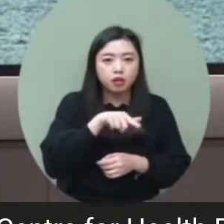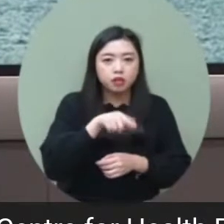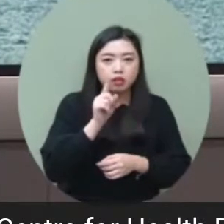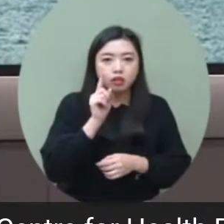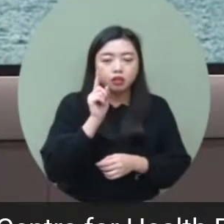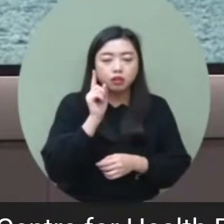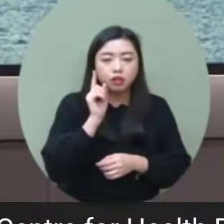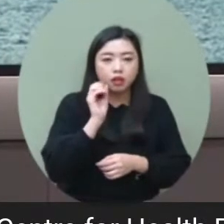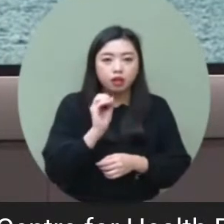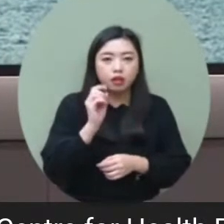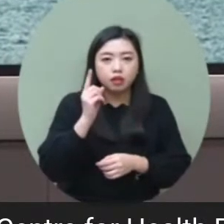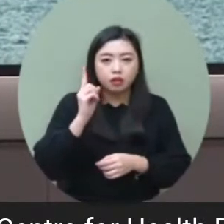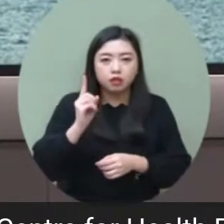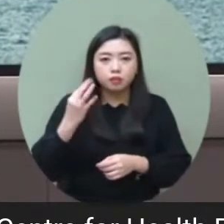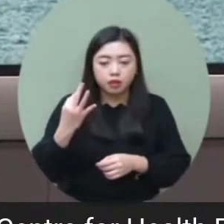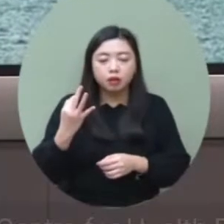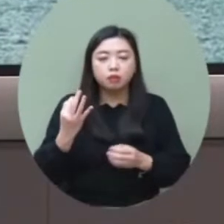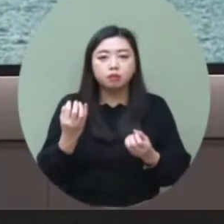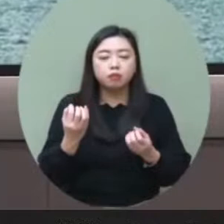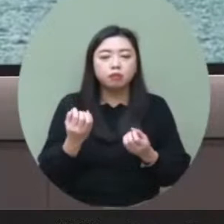Altogether, we received